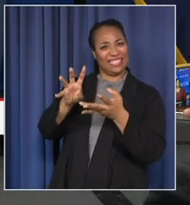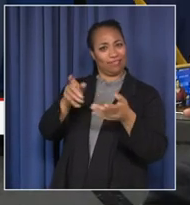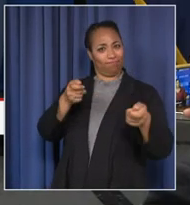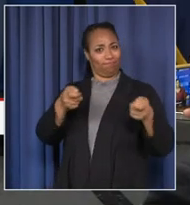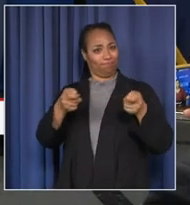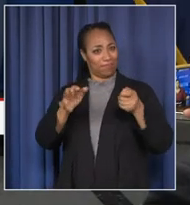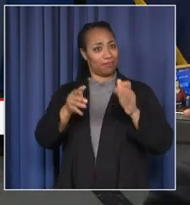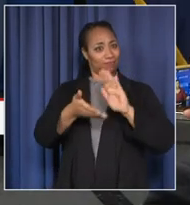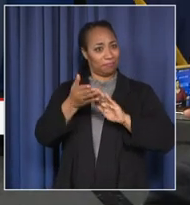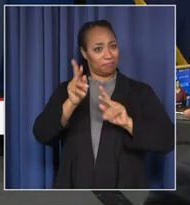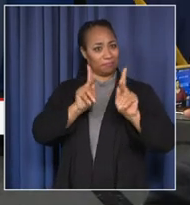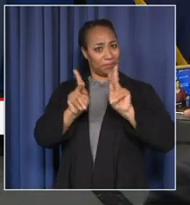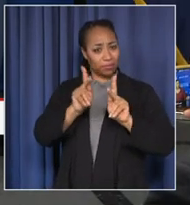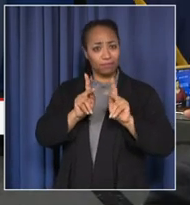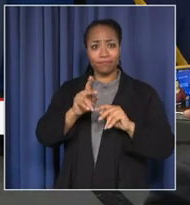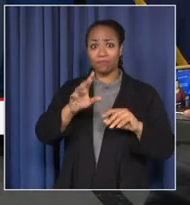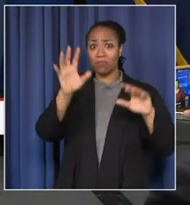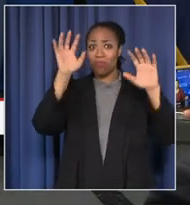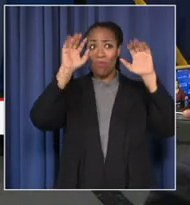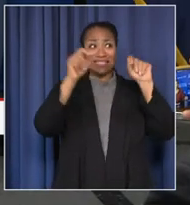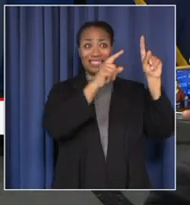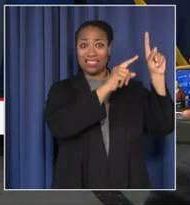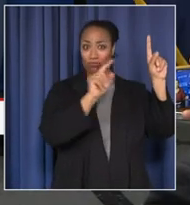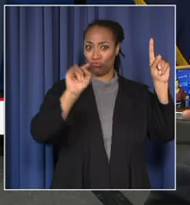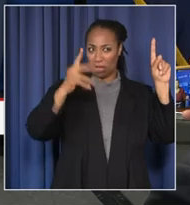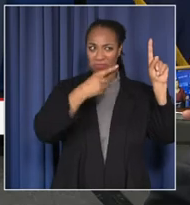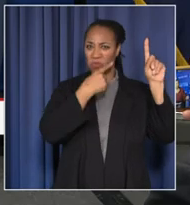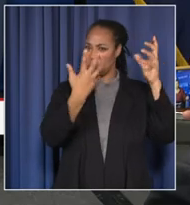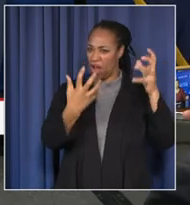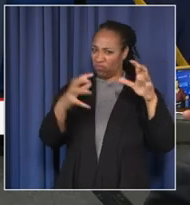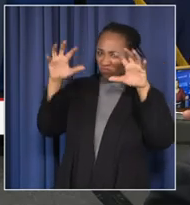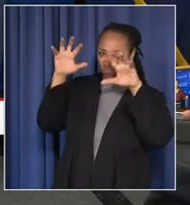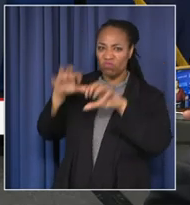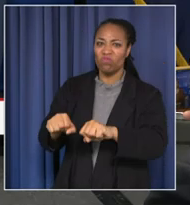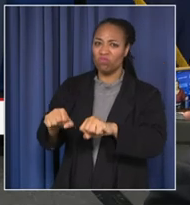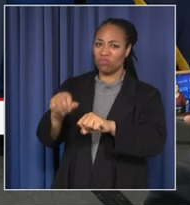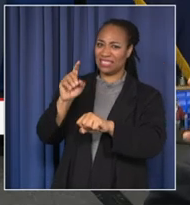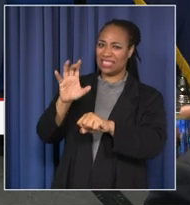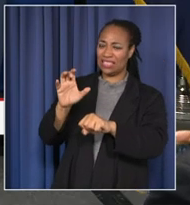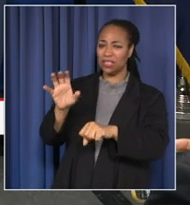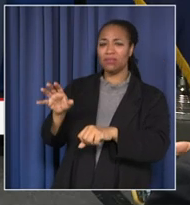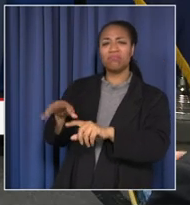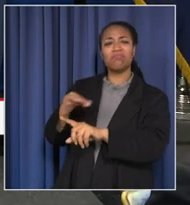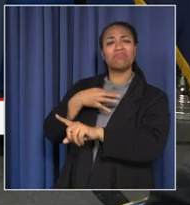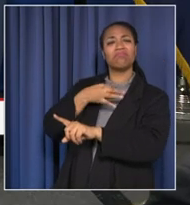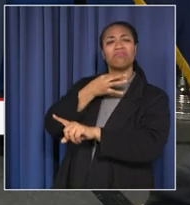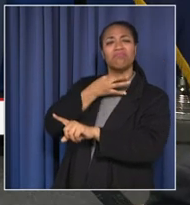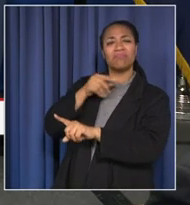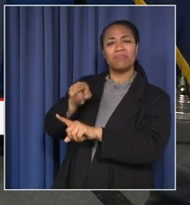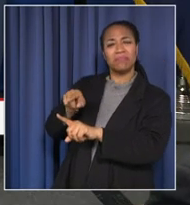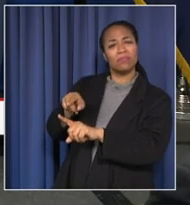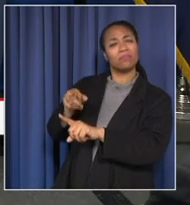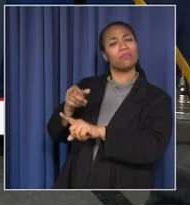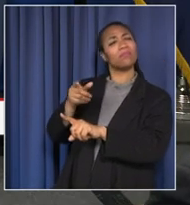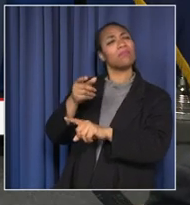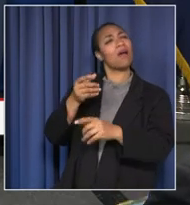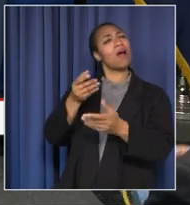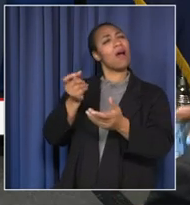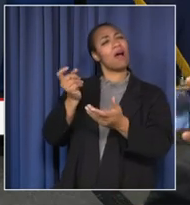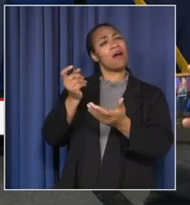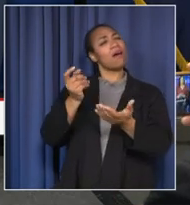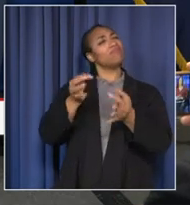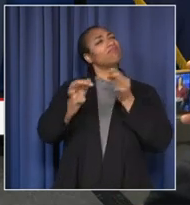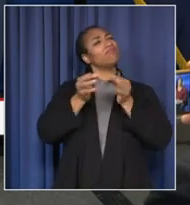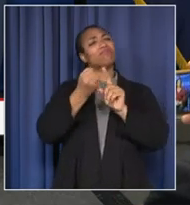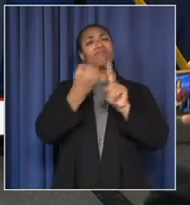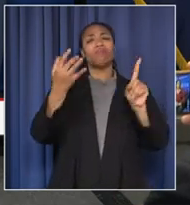Washington, D.C. Can you talk a little bit about, why home rule is important to D.C. and what's the case for keeping home rule? Well,